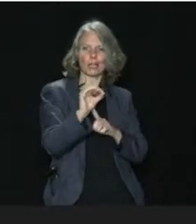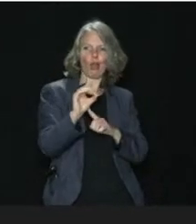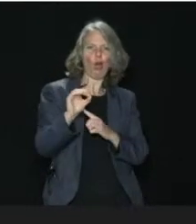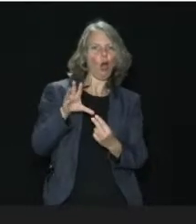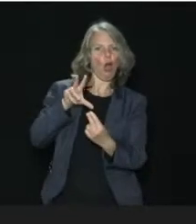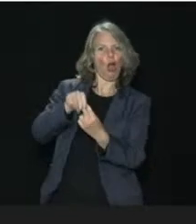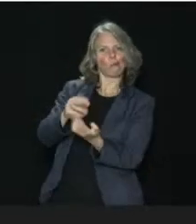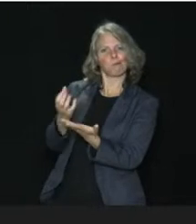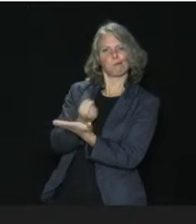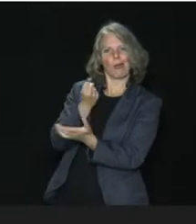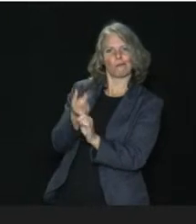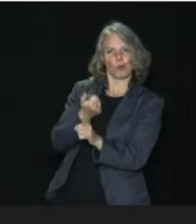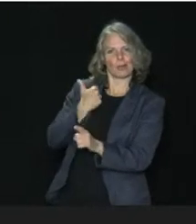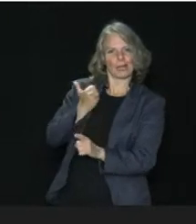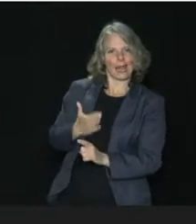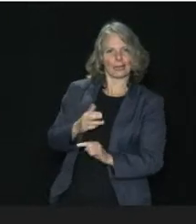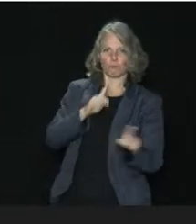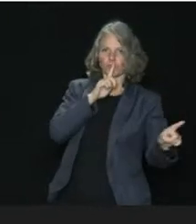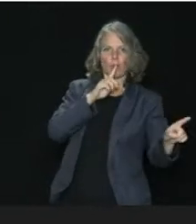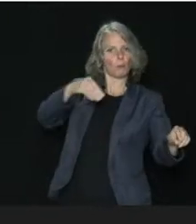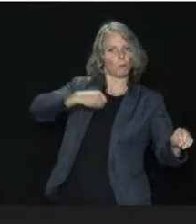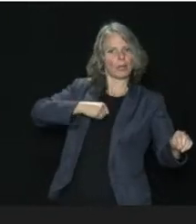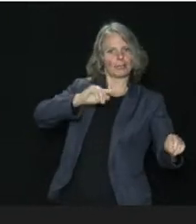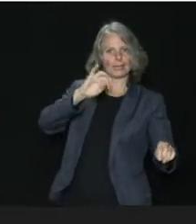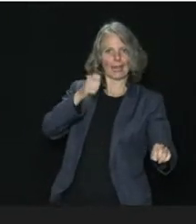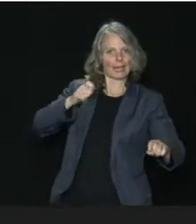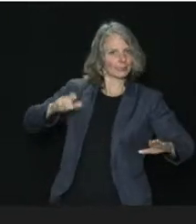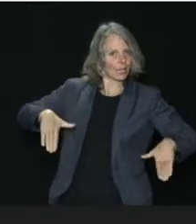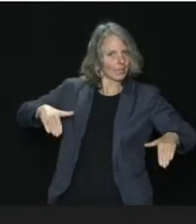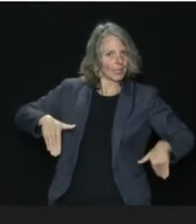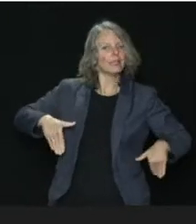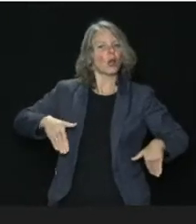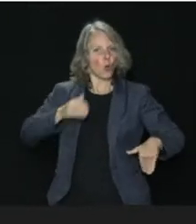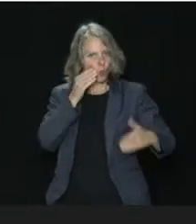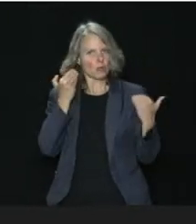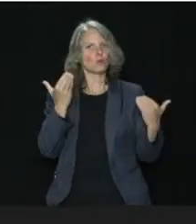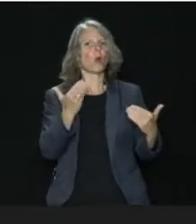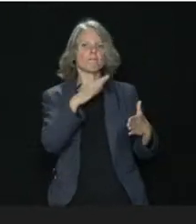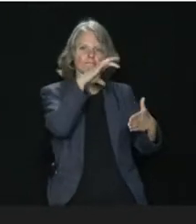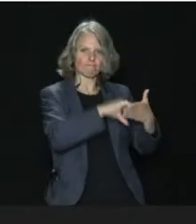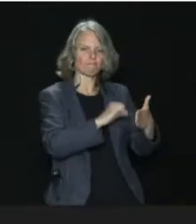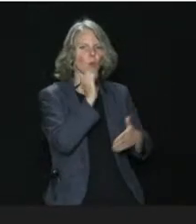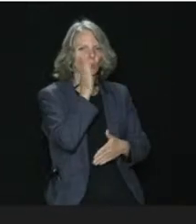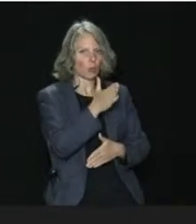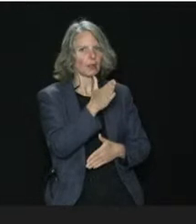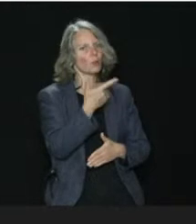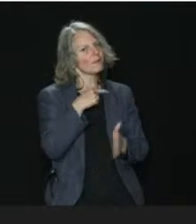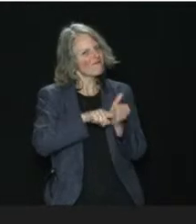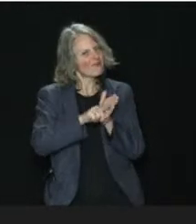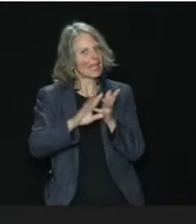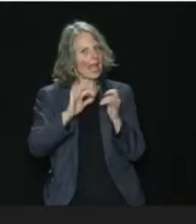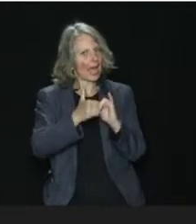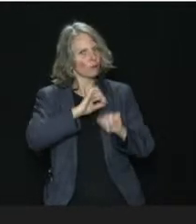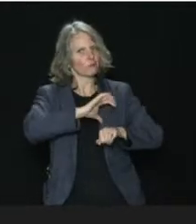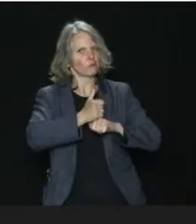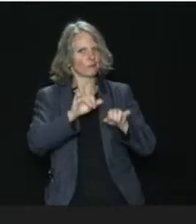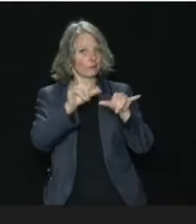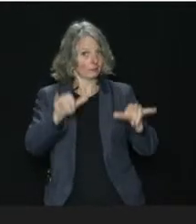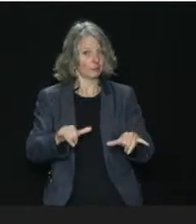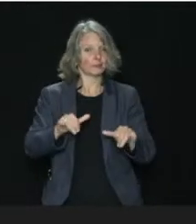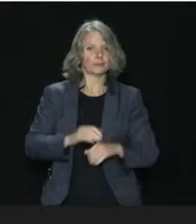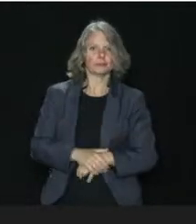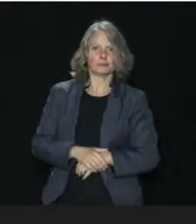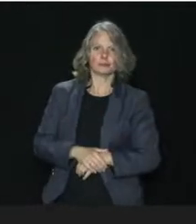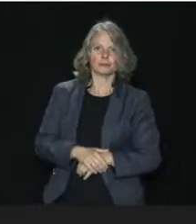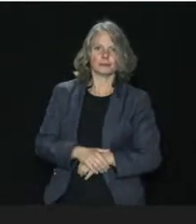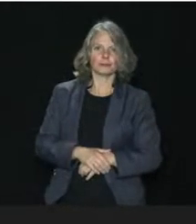Canadians without paying their fair share of taxes are actually held to account, and that's something we're moving forward on. Thank